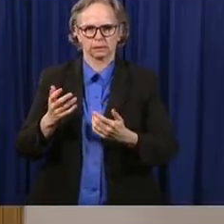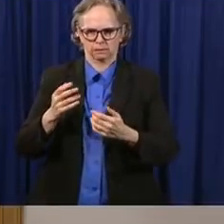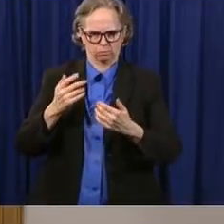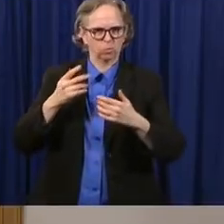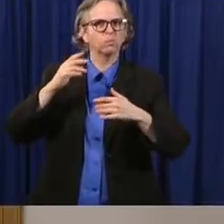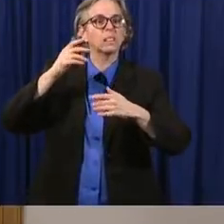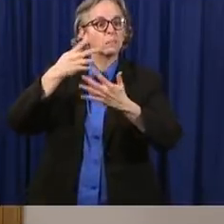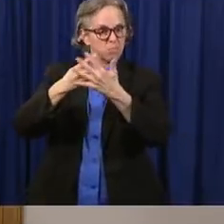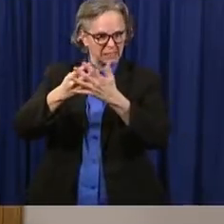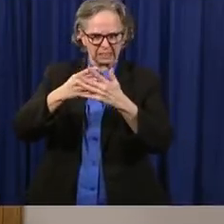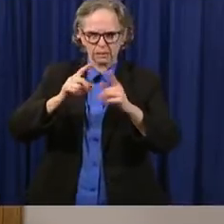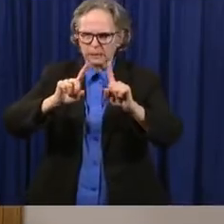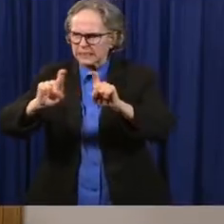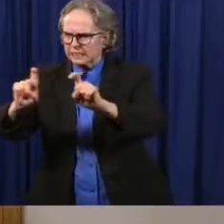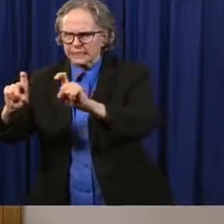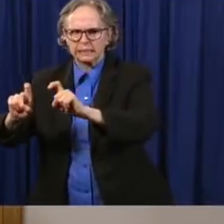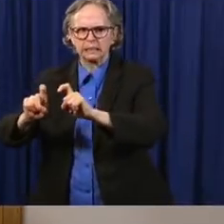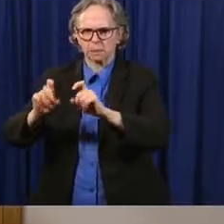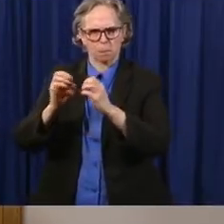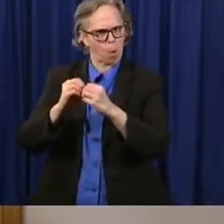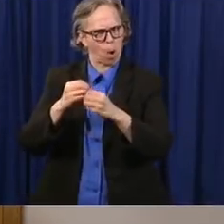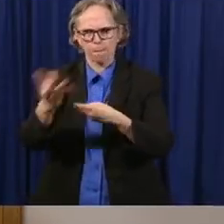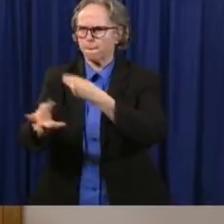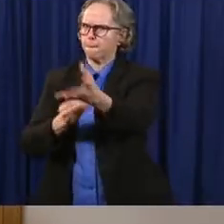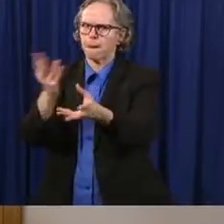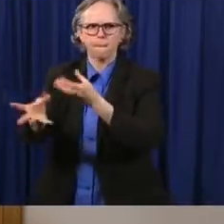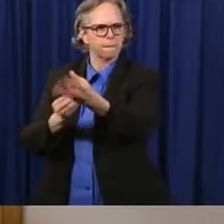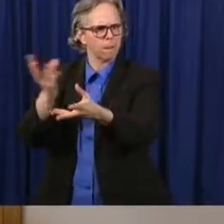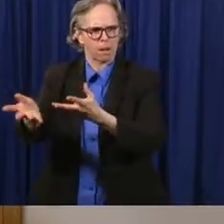prisons, every prisoner,